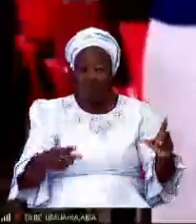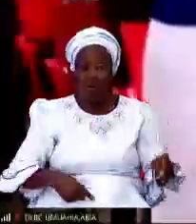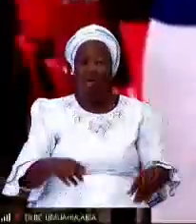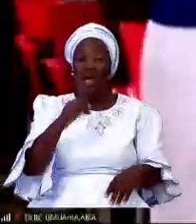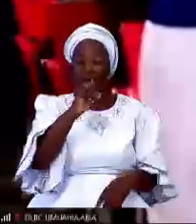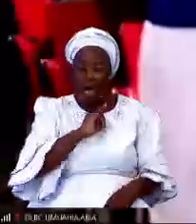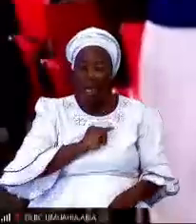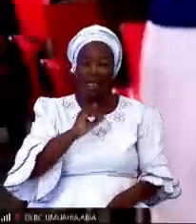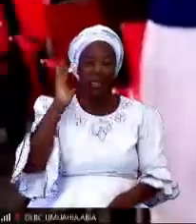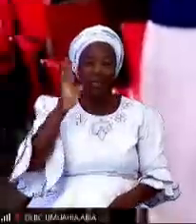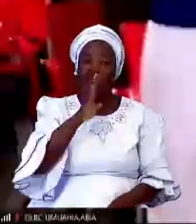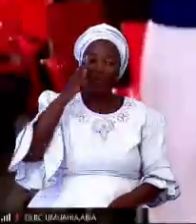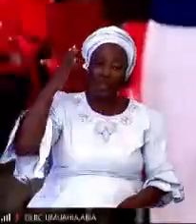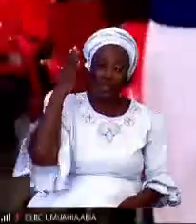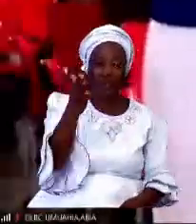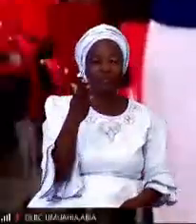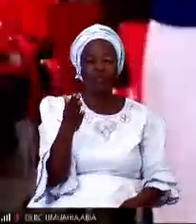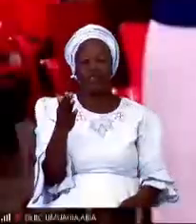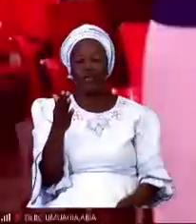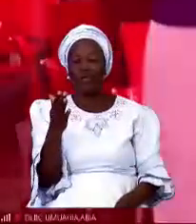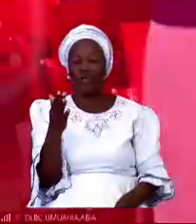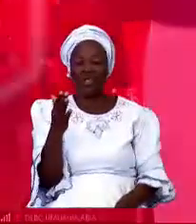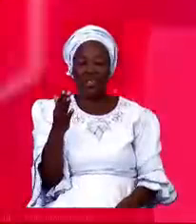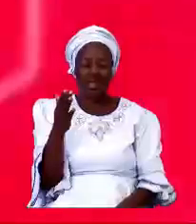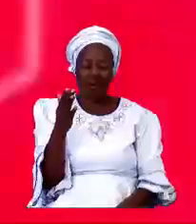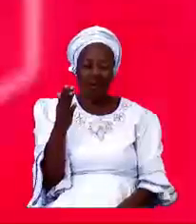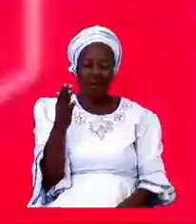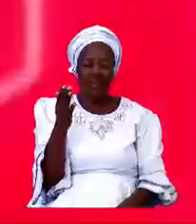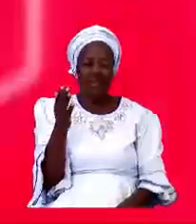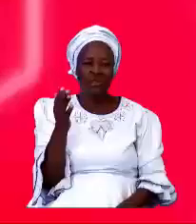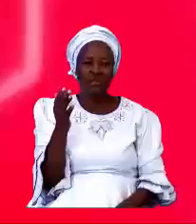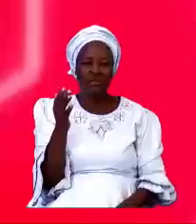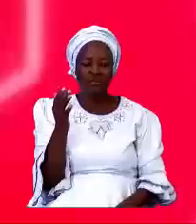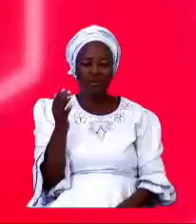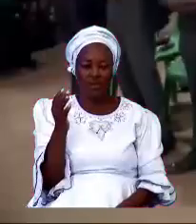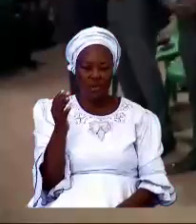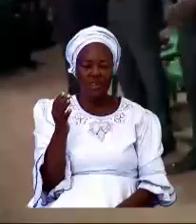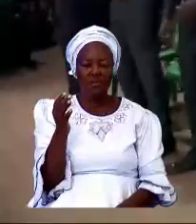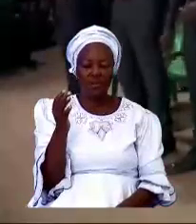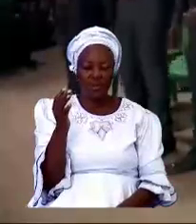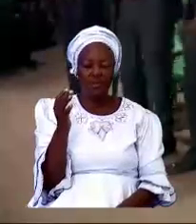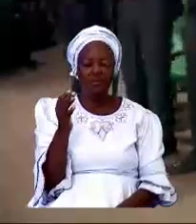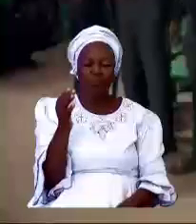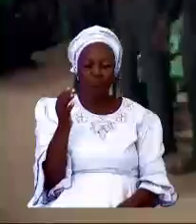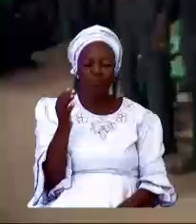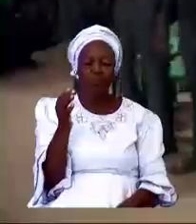mouth, open your mouth, open your mouth, and tell the Lord, I will be there.